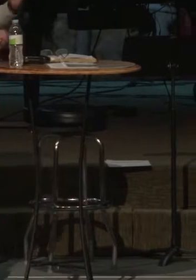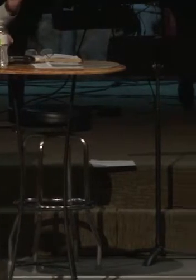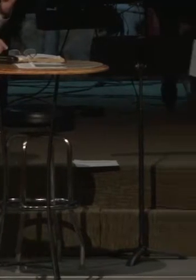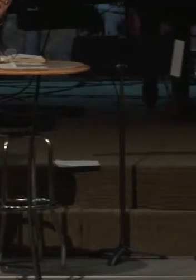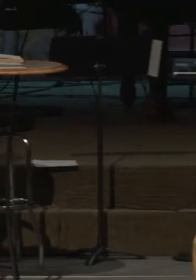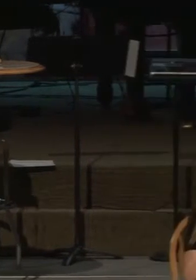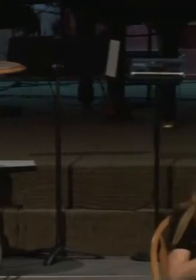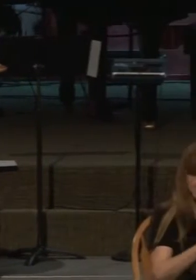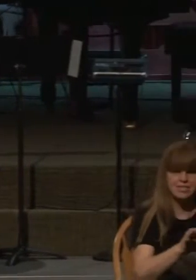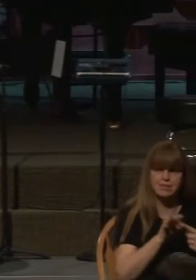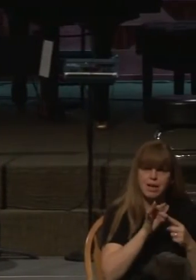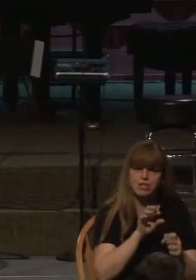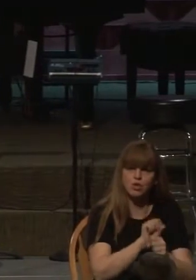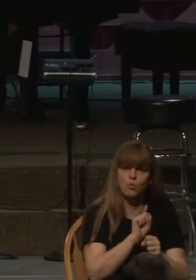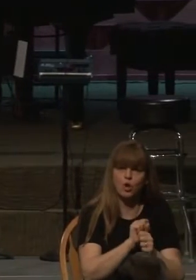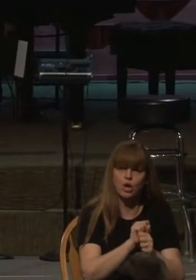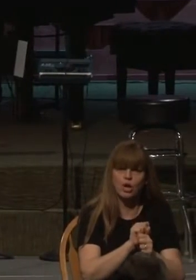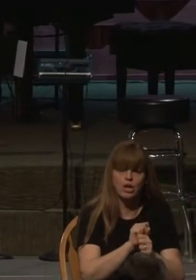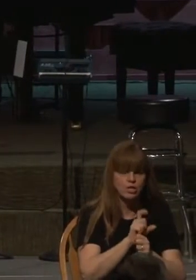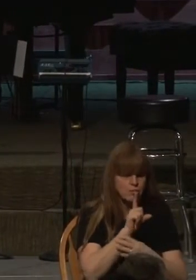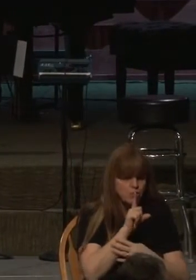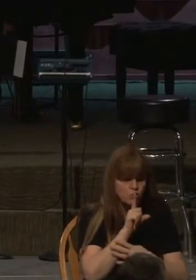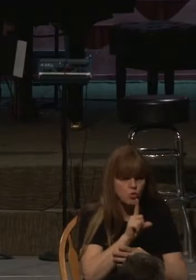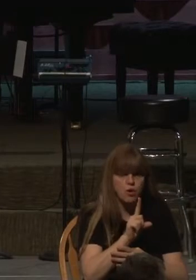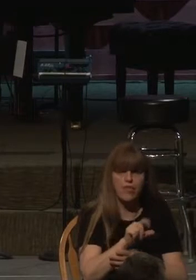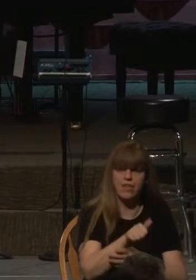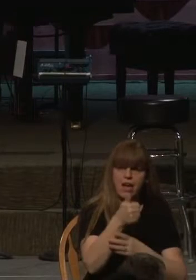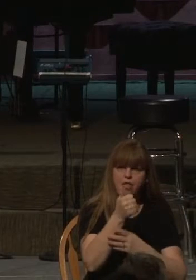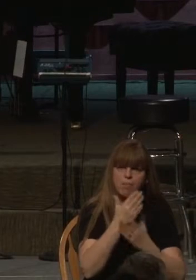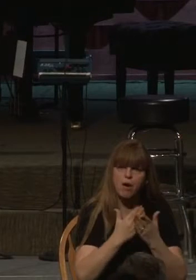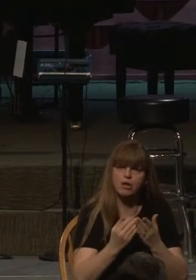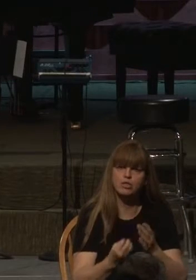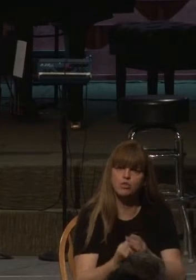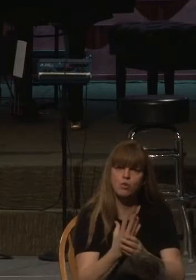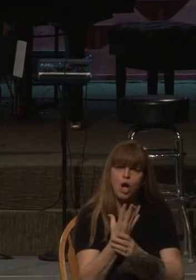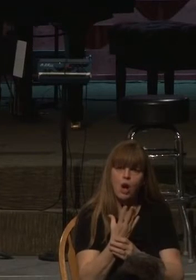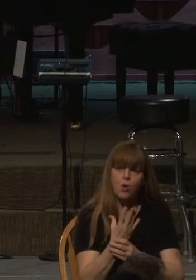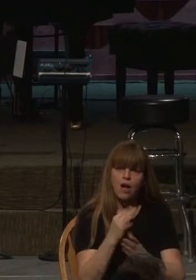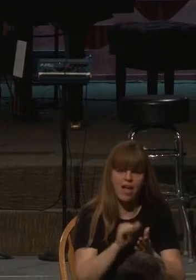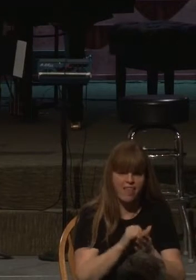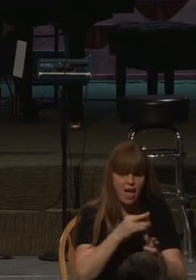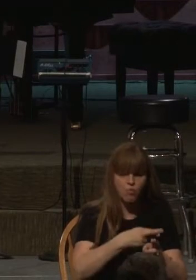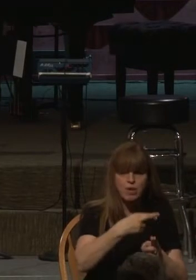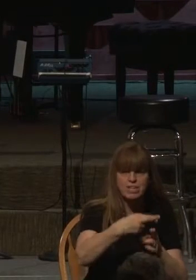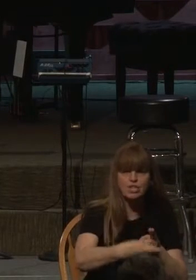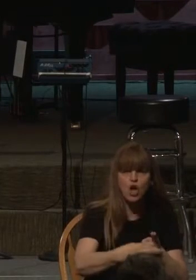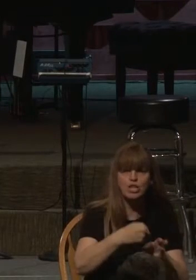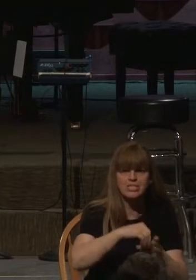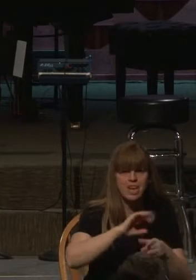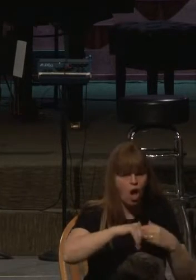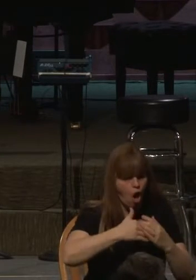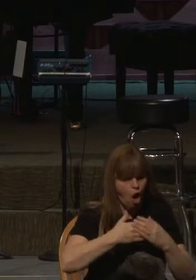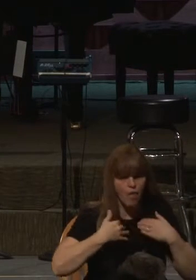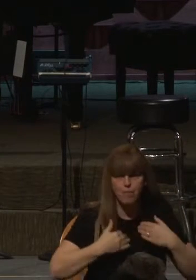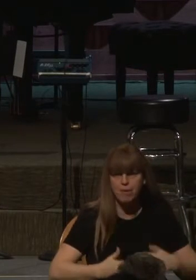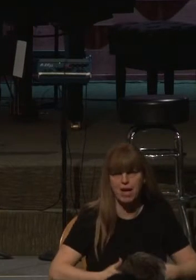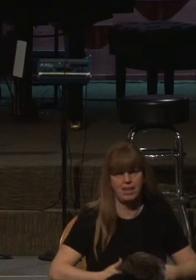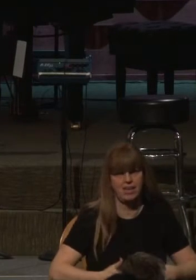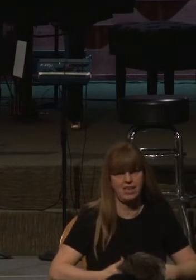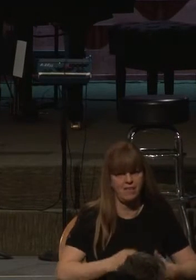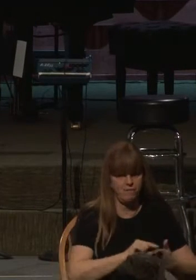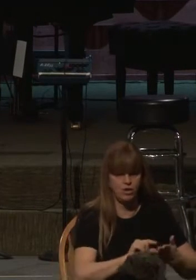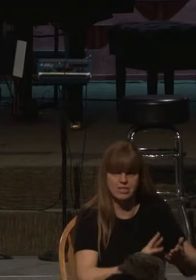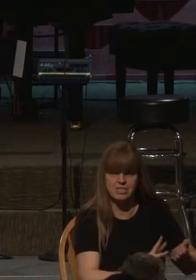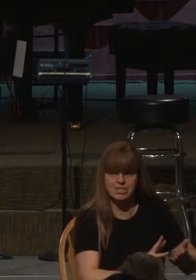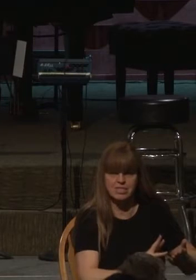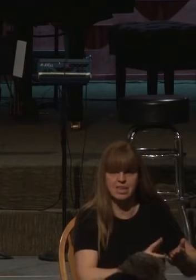Doing its special work to ensure that the other parts grow. And that results then in the whole body, as it says there in 16,